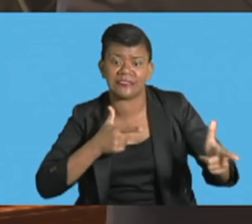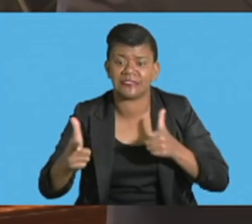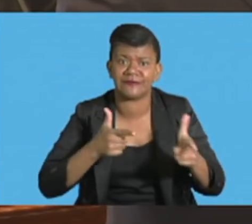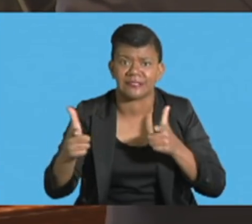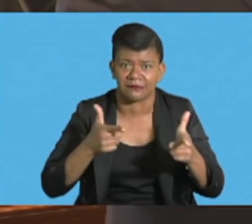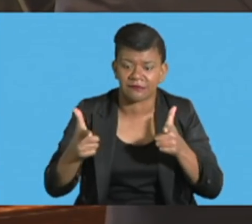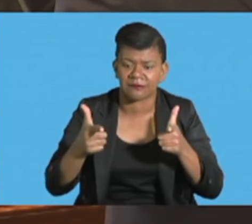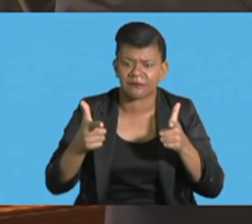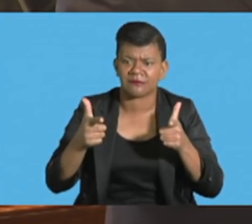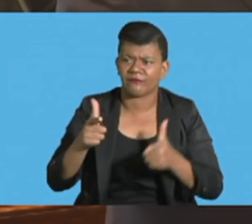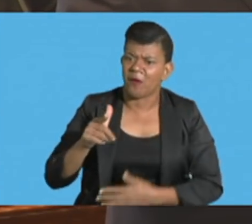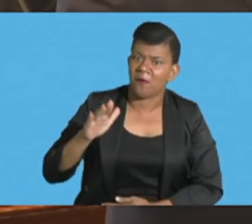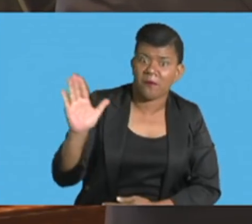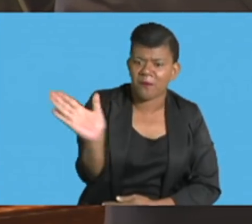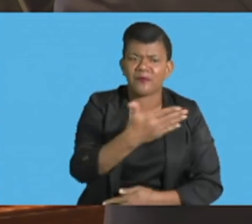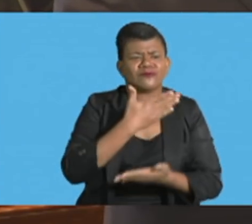outcome.